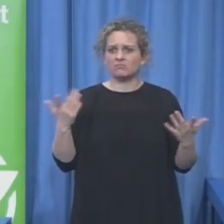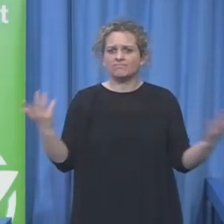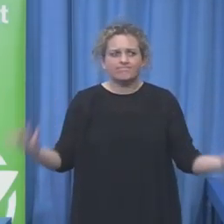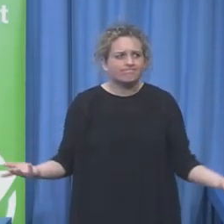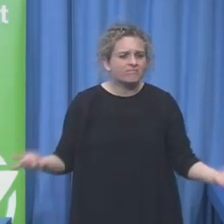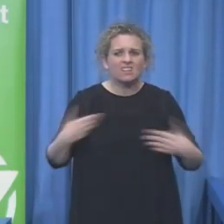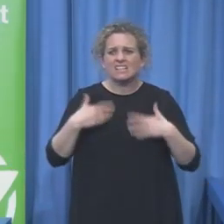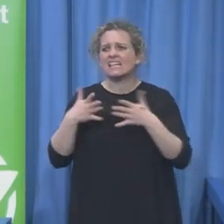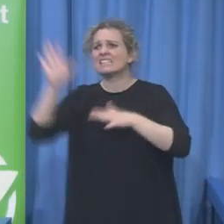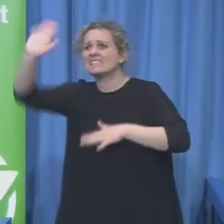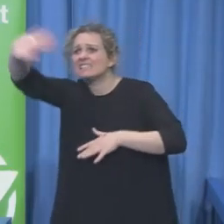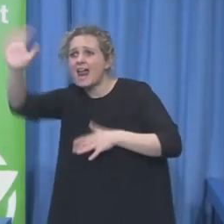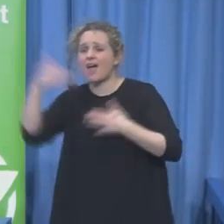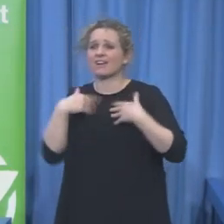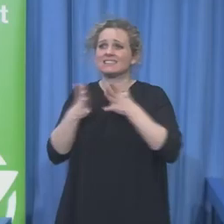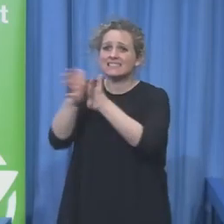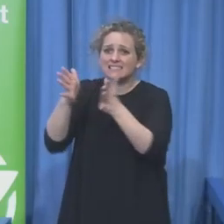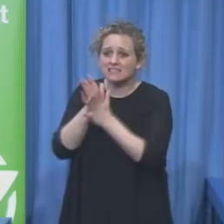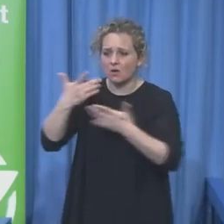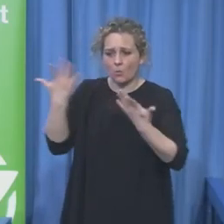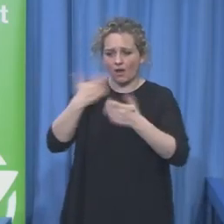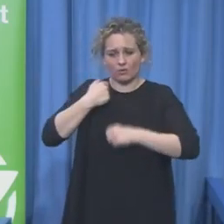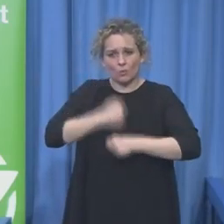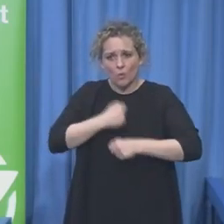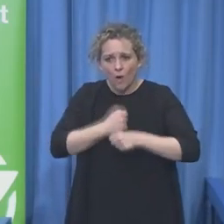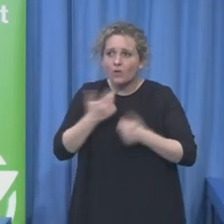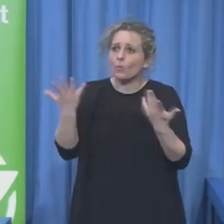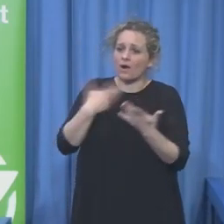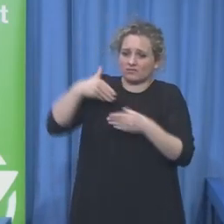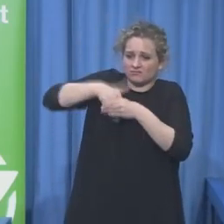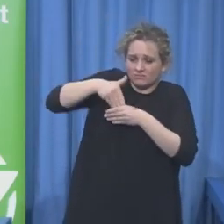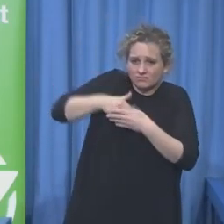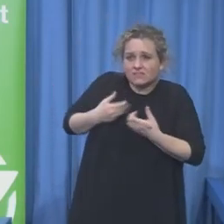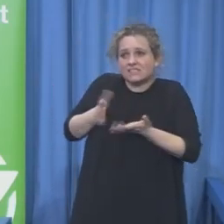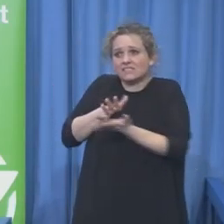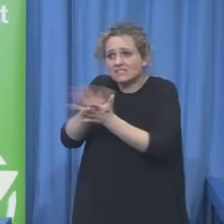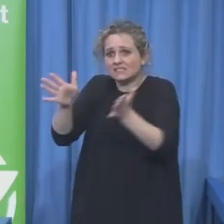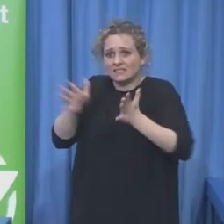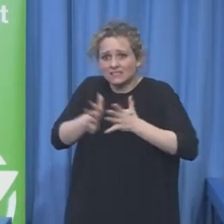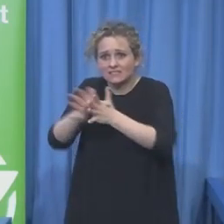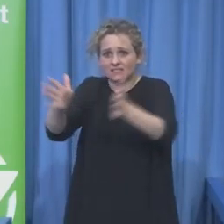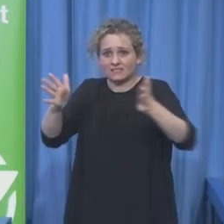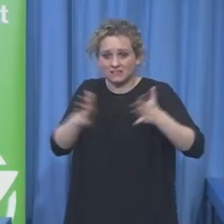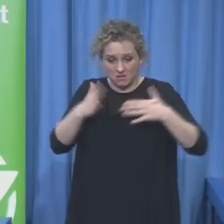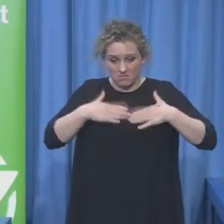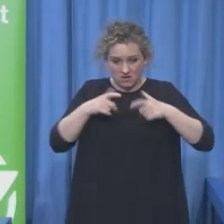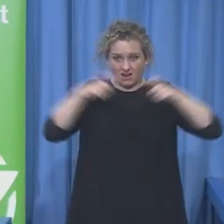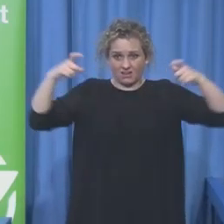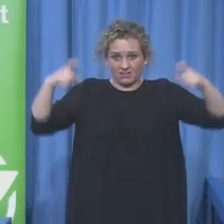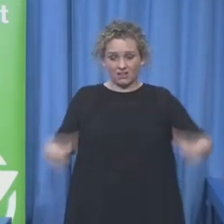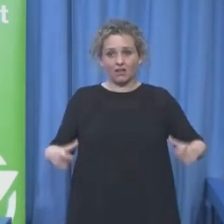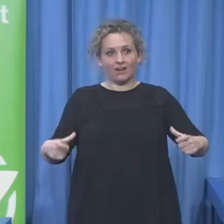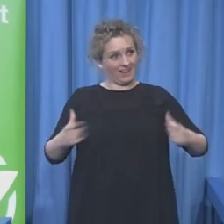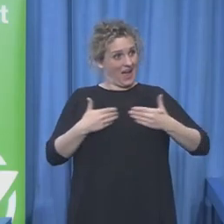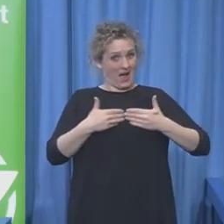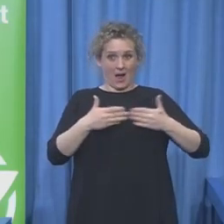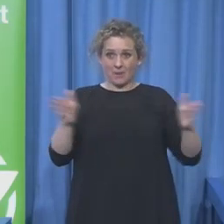this, when we open a service, we have this fashion of cutting ribbons. So we let things to